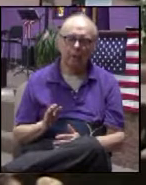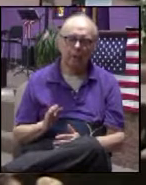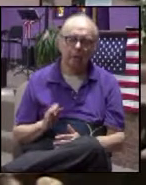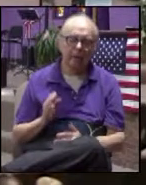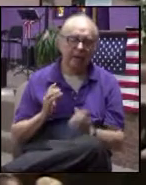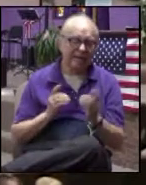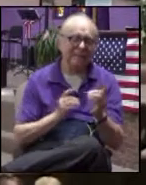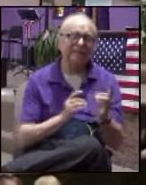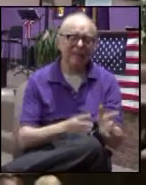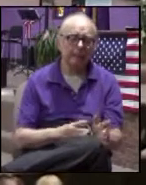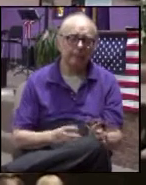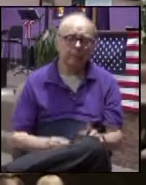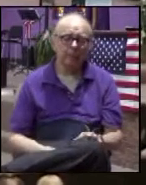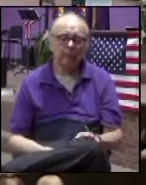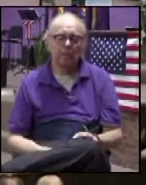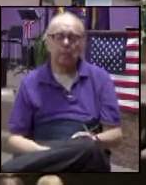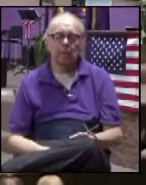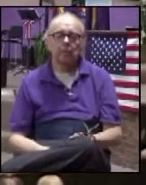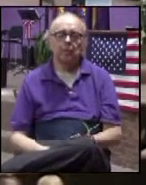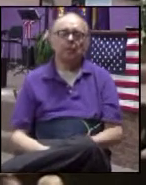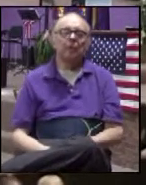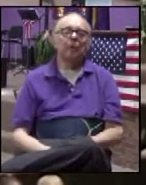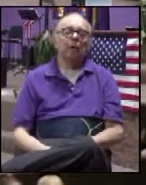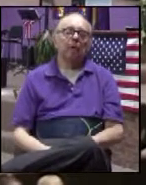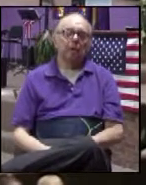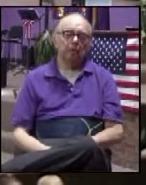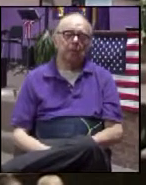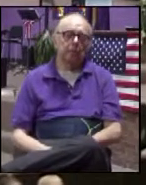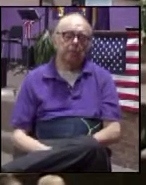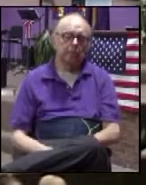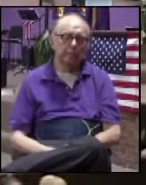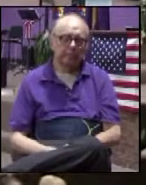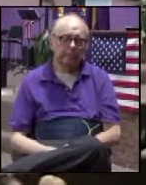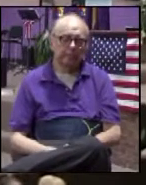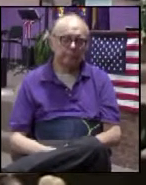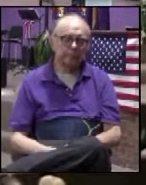Talmudan, which means